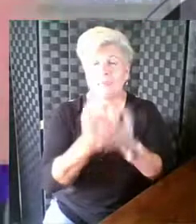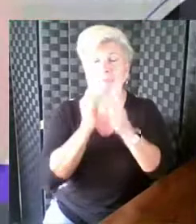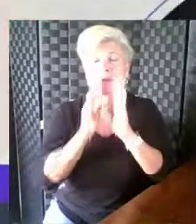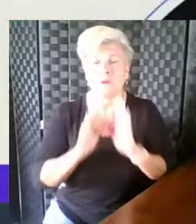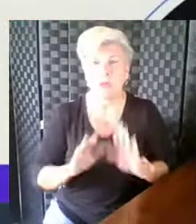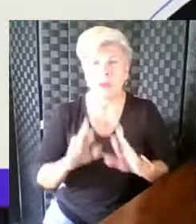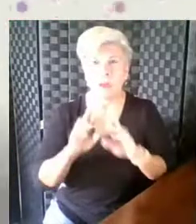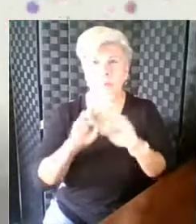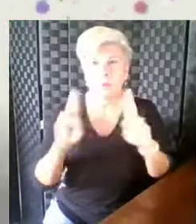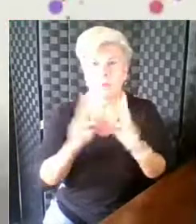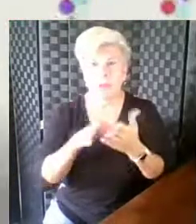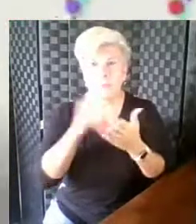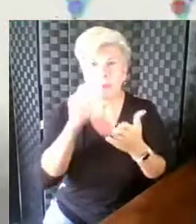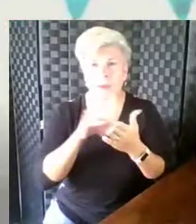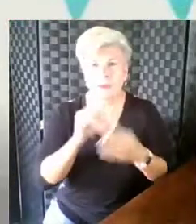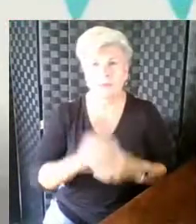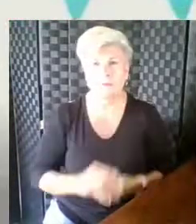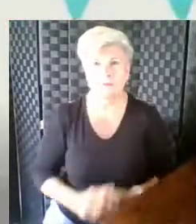learn.